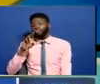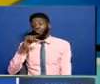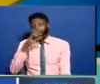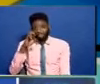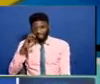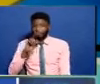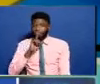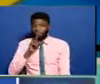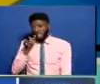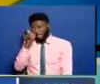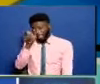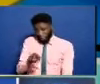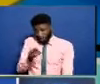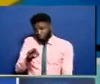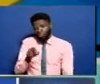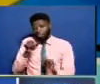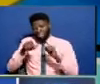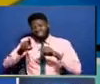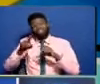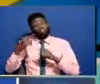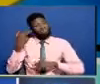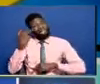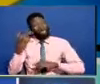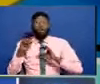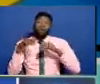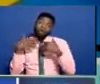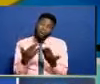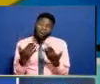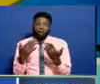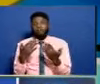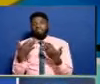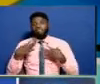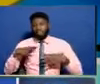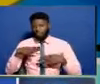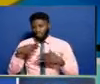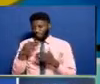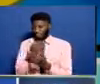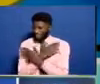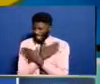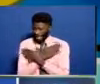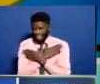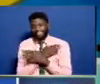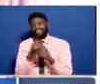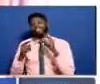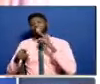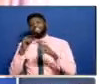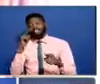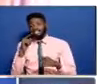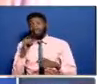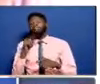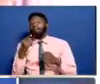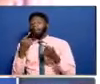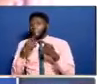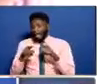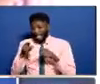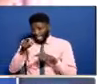close to him after weapons, among them a gun, were found at the scene of crime.